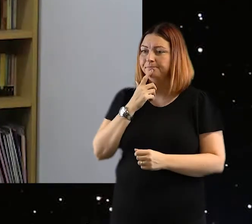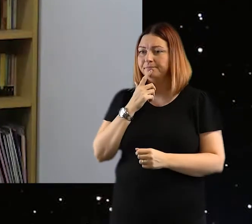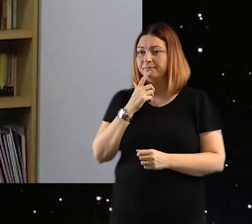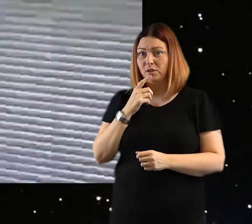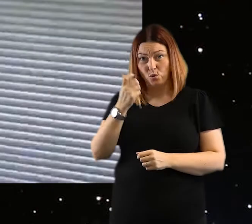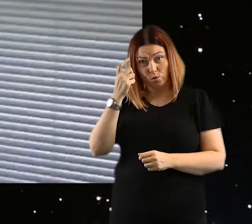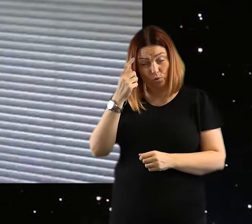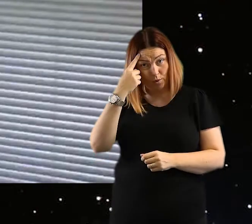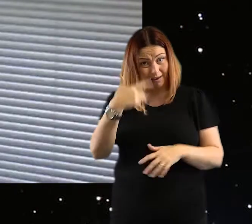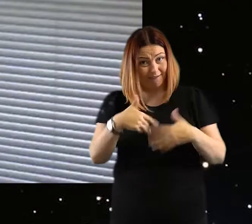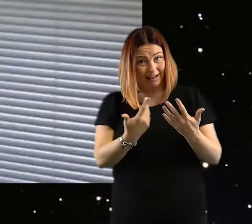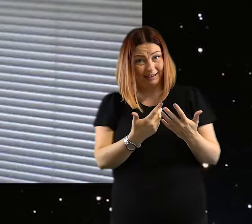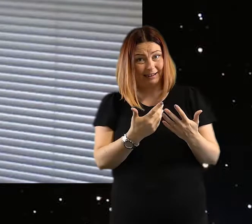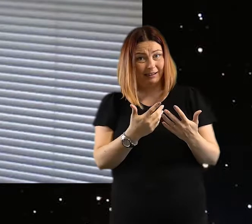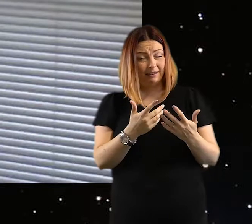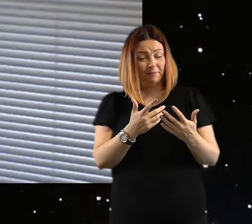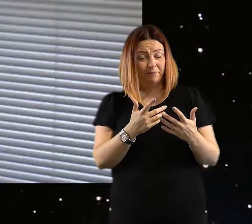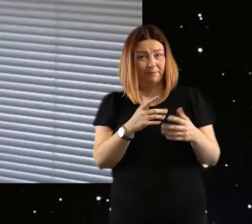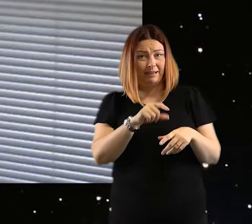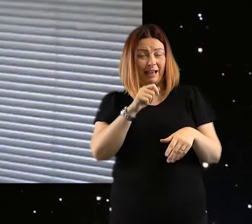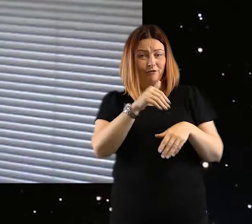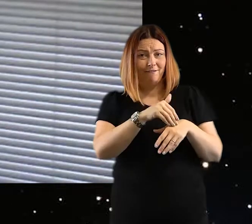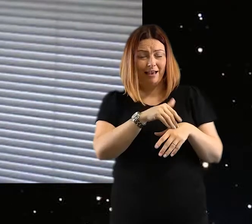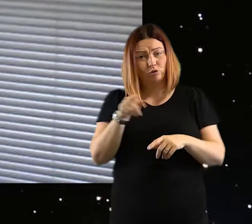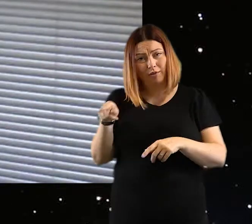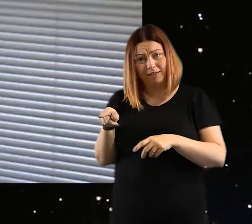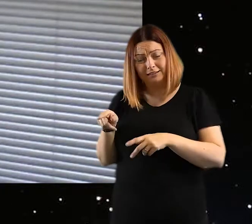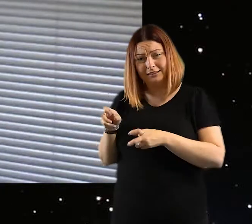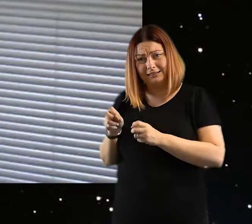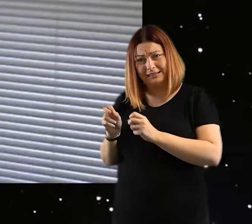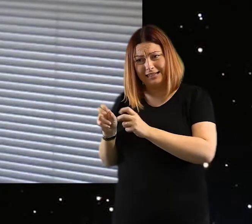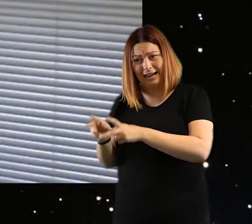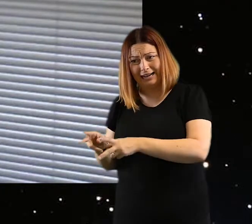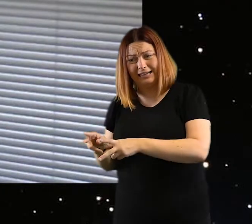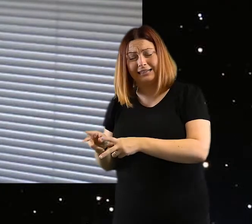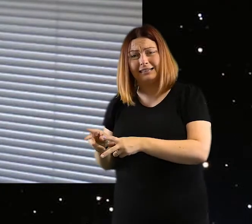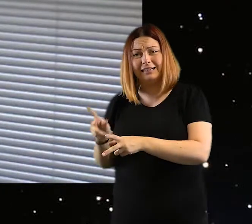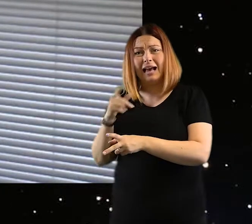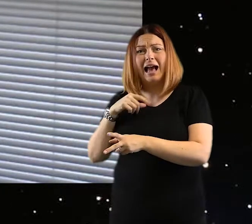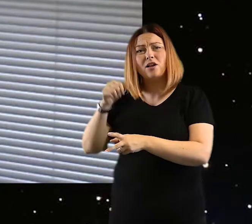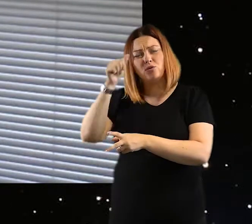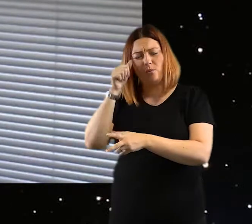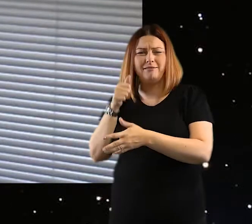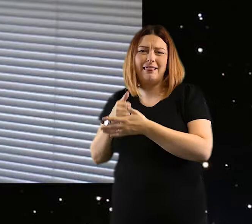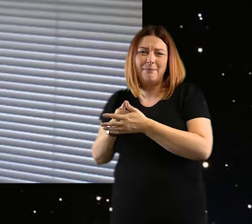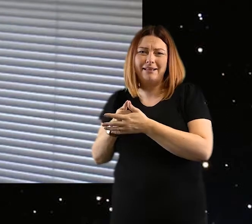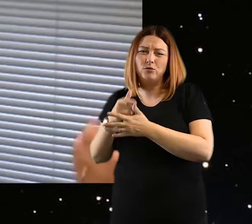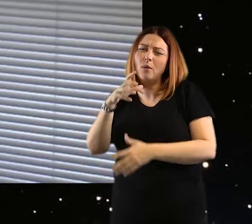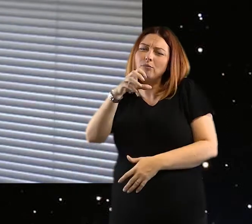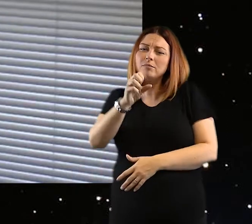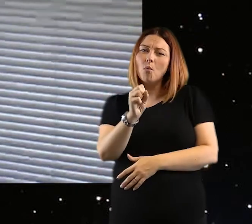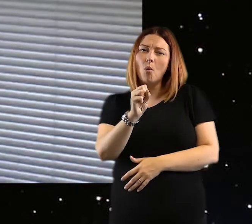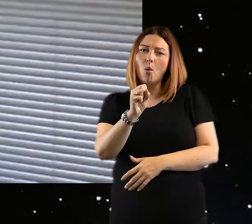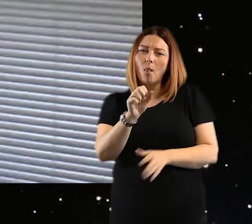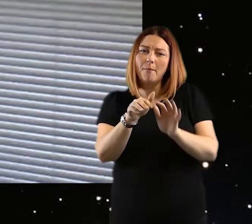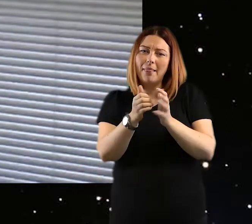Are there any? Can you think of any selection effects? Would this technique? Presumably, it wouldn't. There's a limit to how small a planet it could observe. So there may